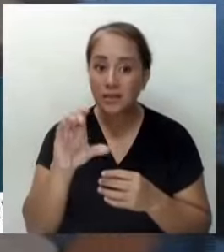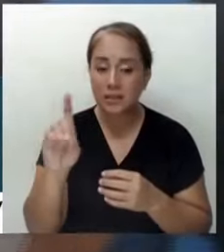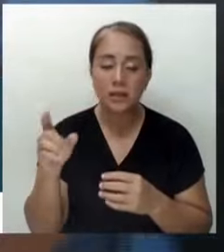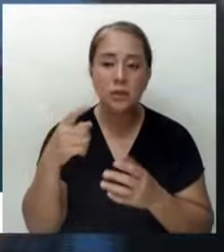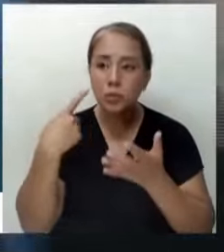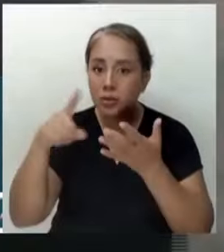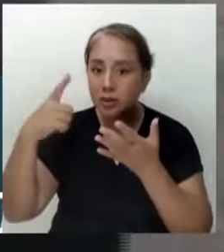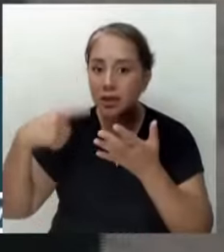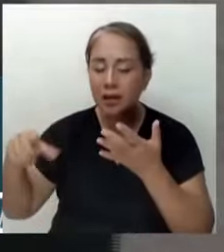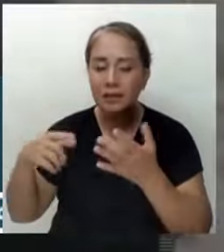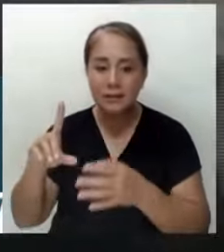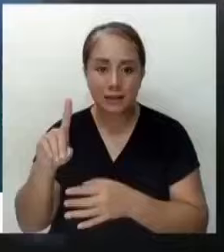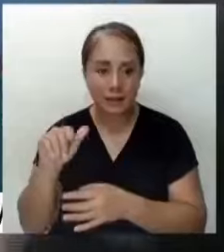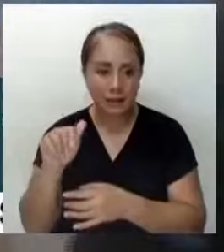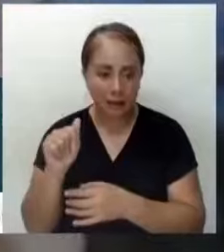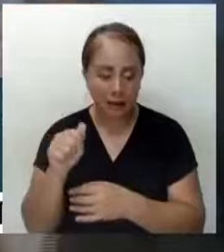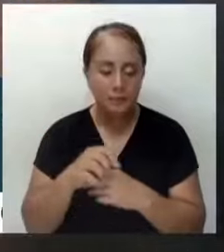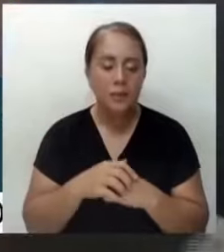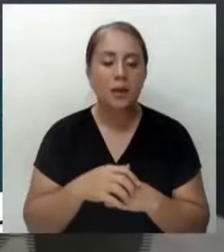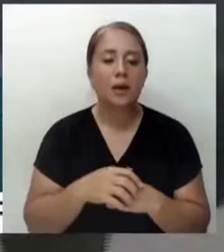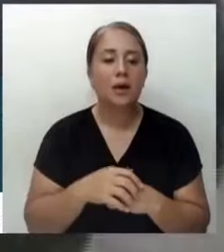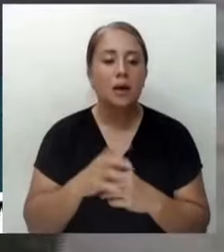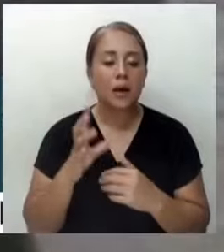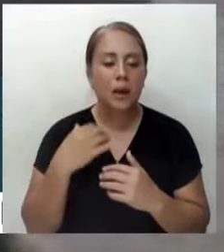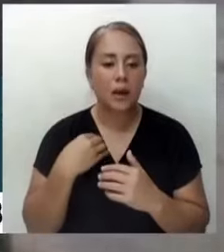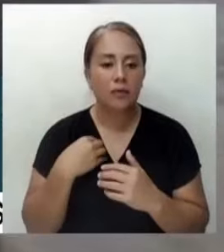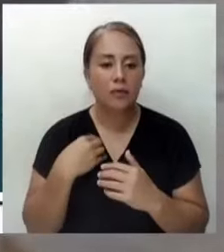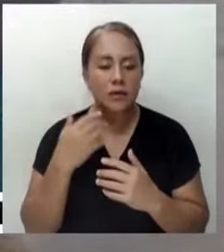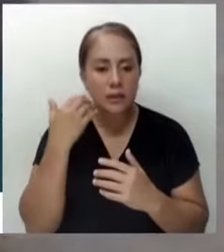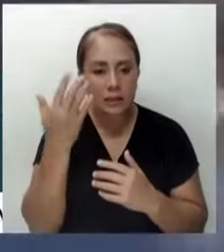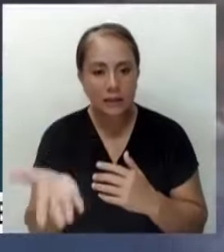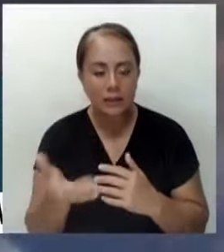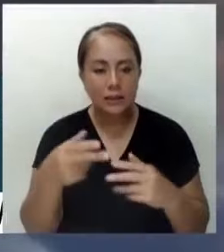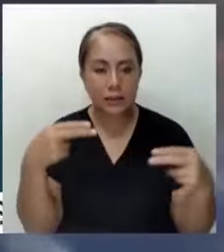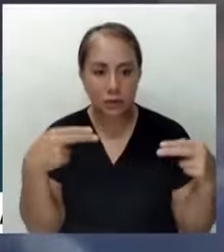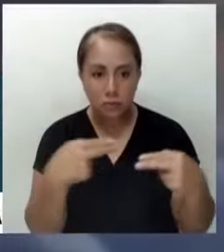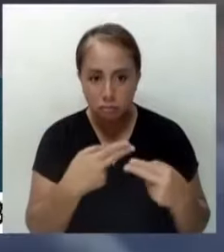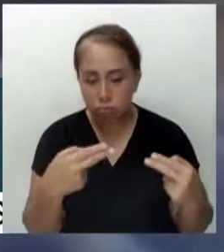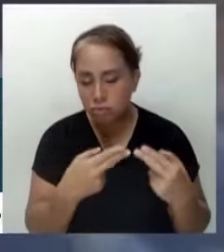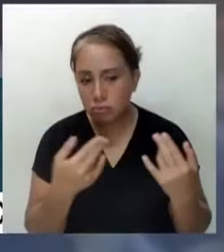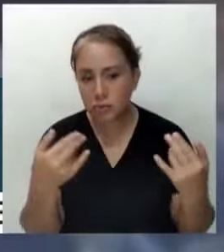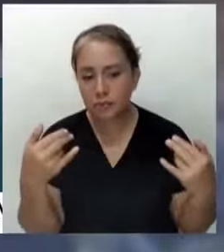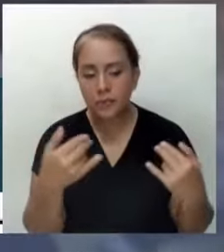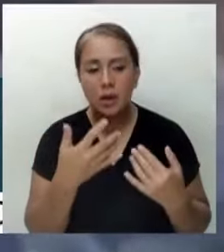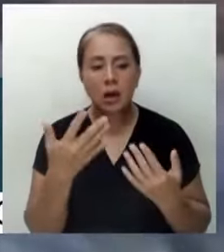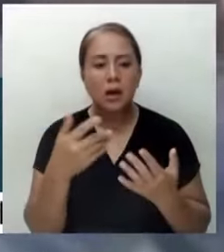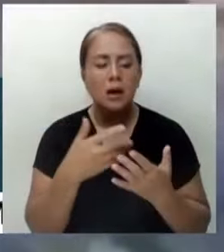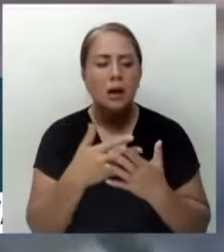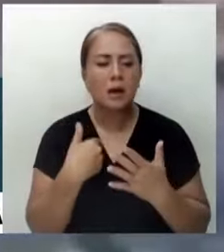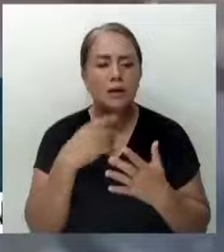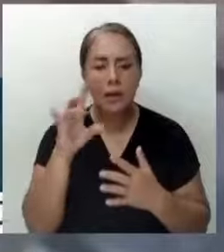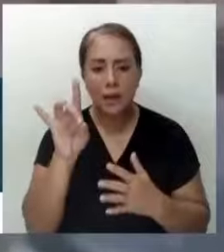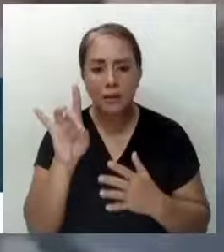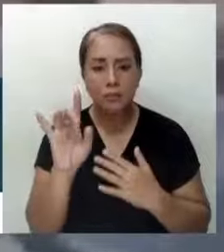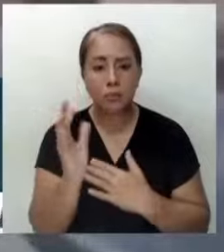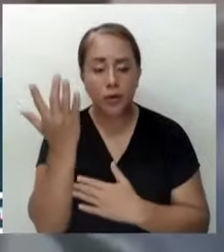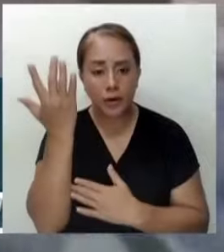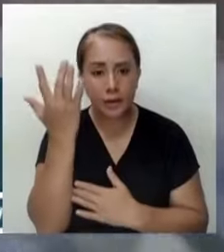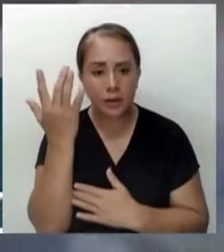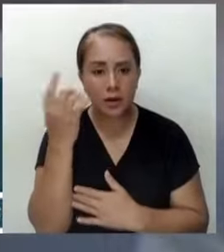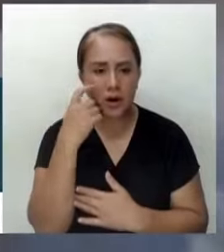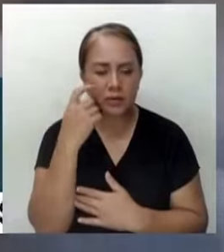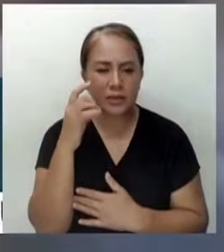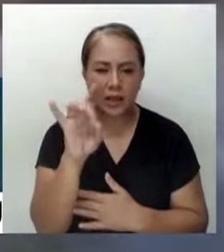these data, especially when it comes to the deaths and the injuries. So far, as of 8 a.m. or as of the 8